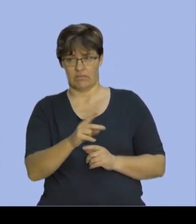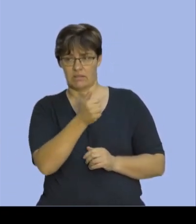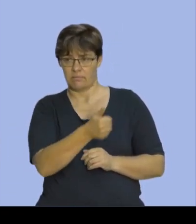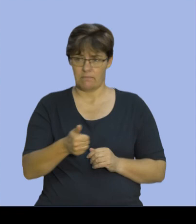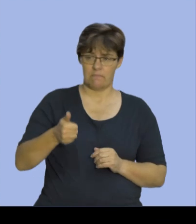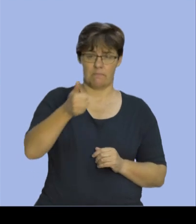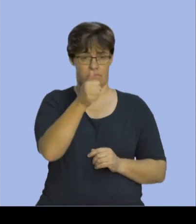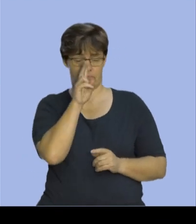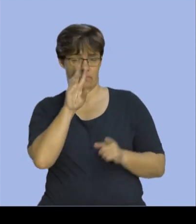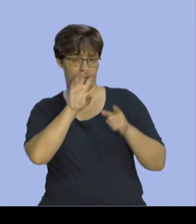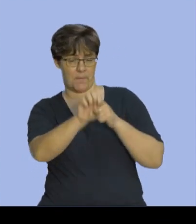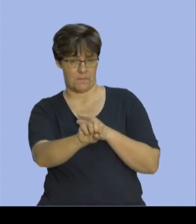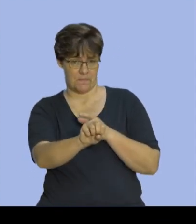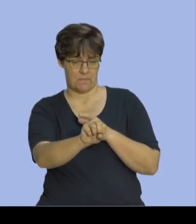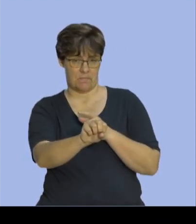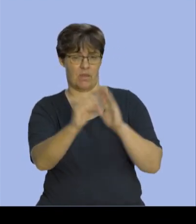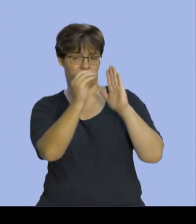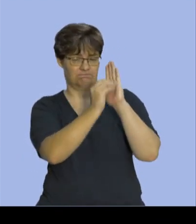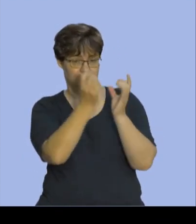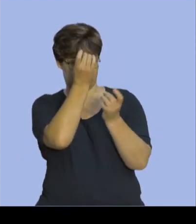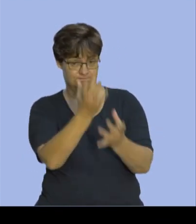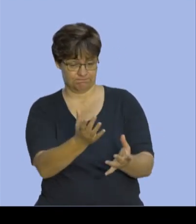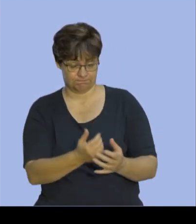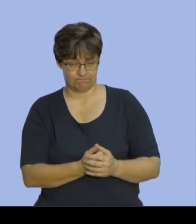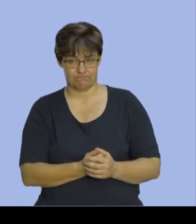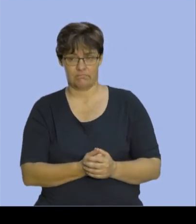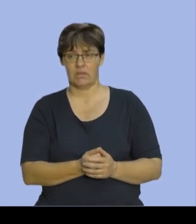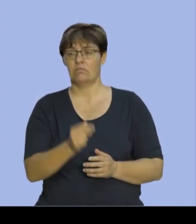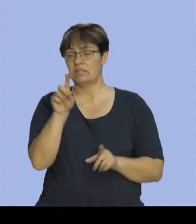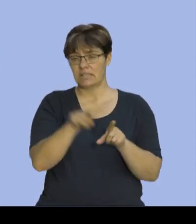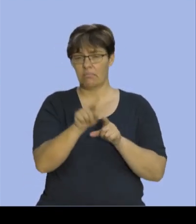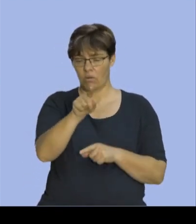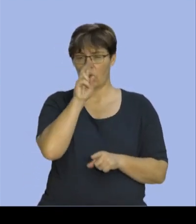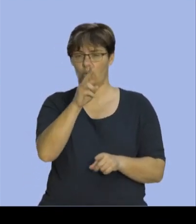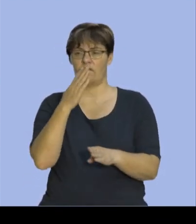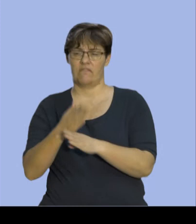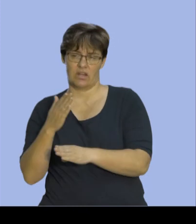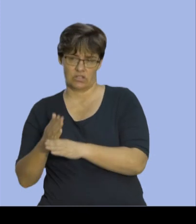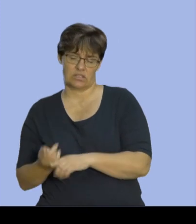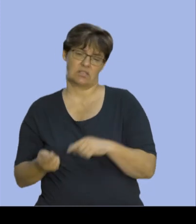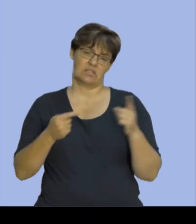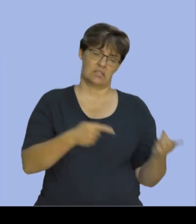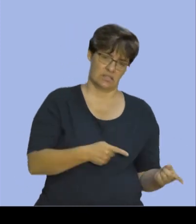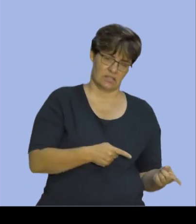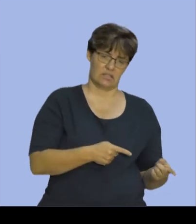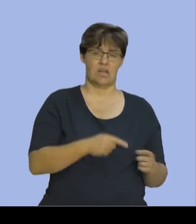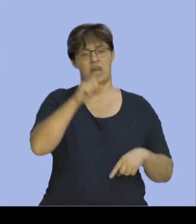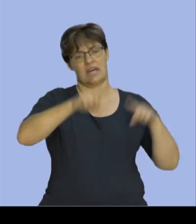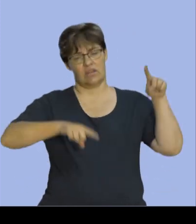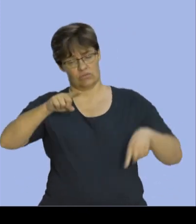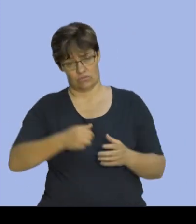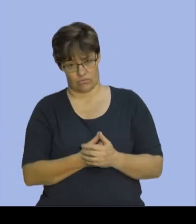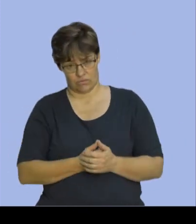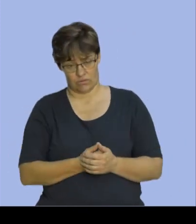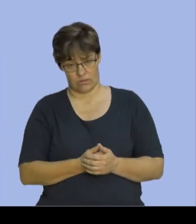we're also trying to put across. With this, we looked at the functions, we looked at the ratios,